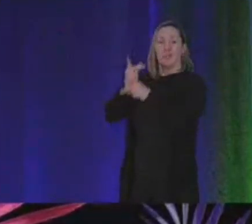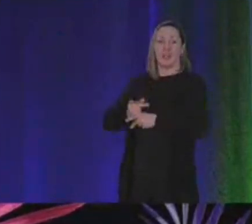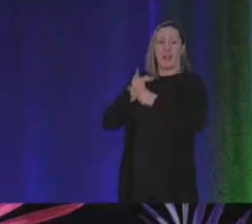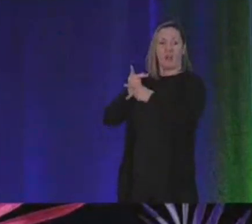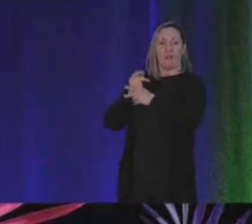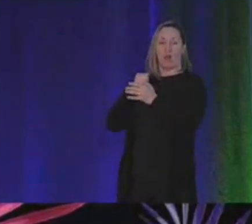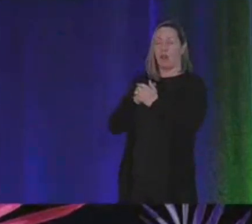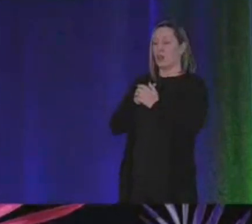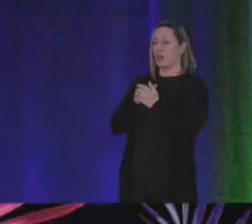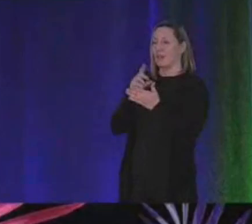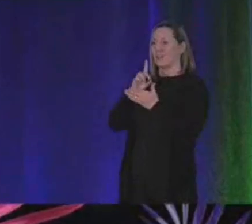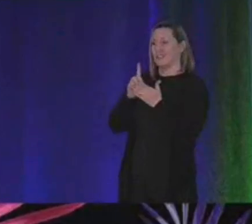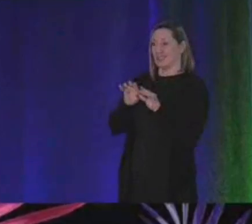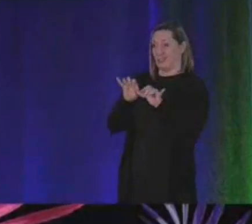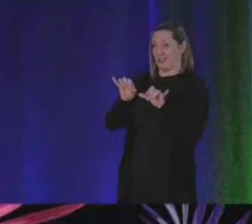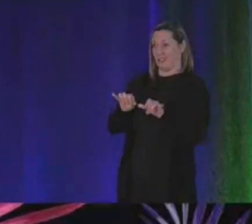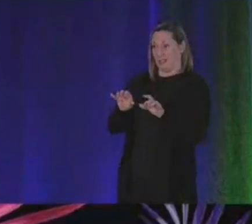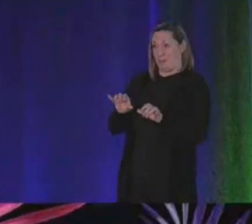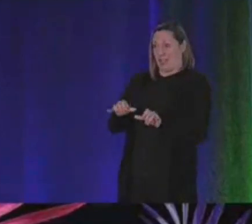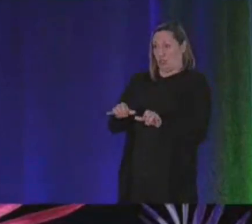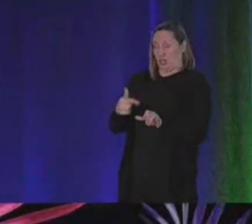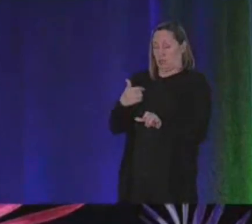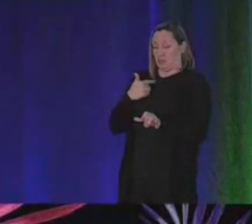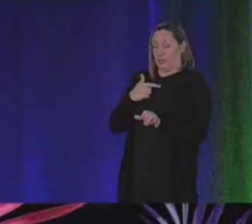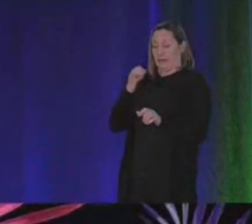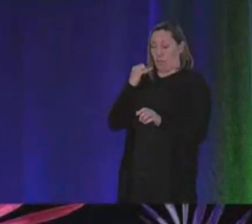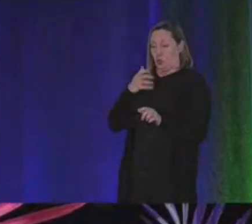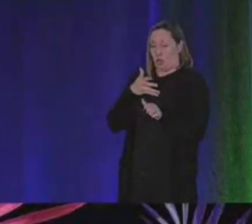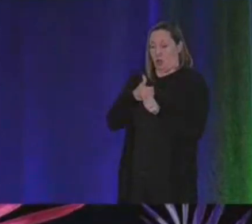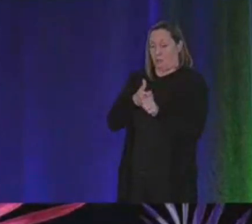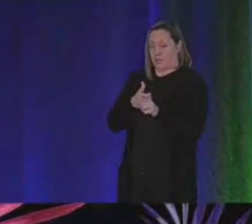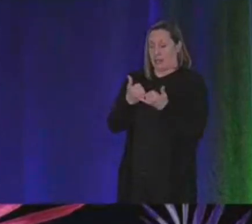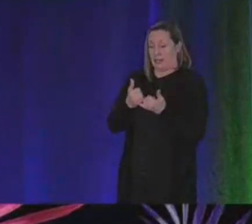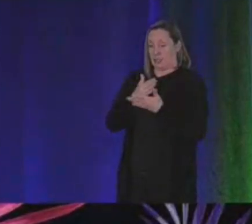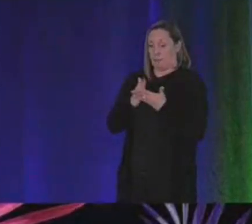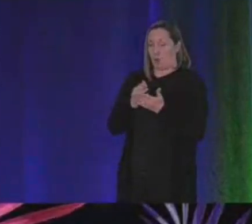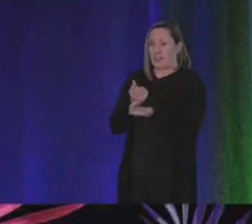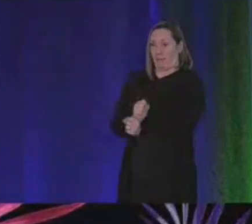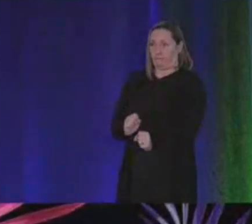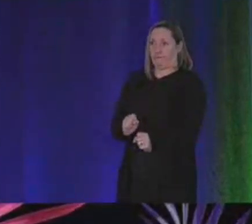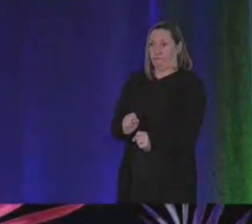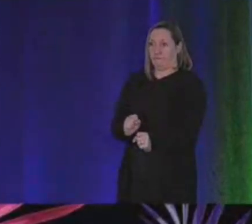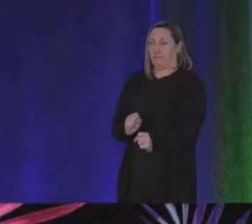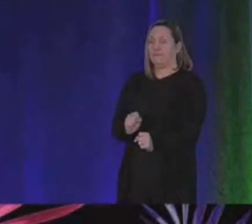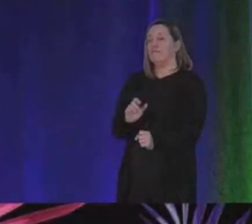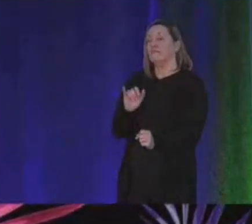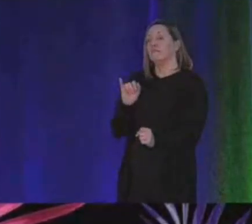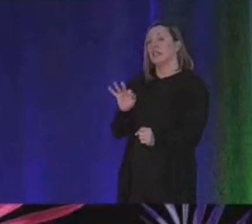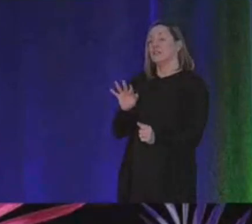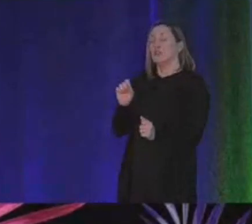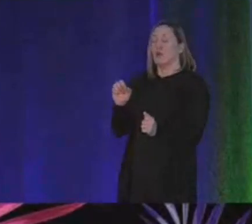design system engineer is like if we can update this component safely.